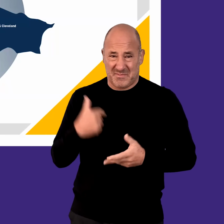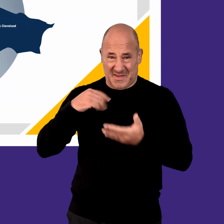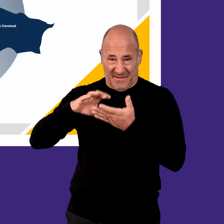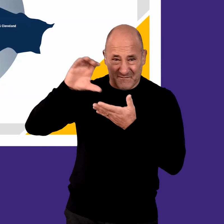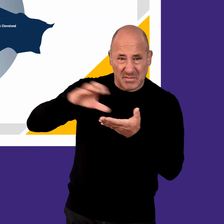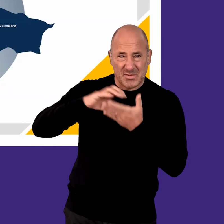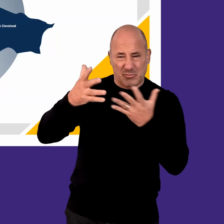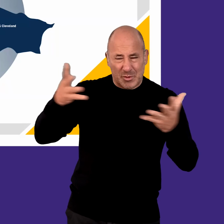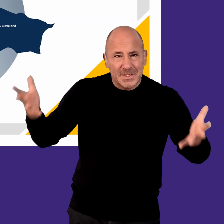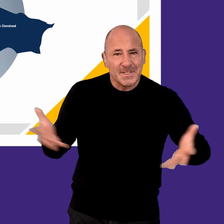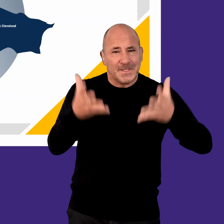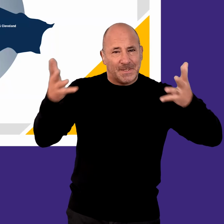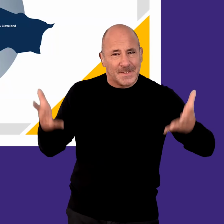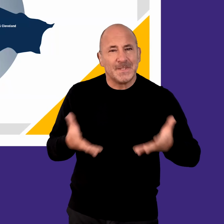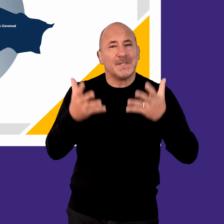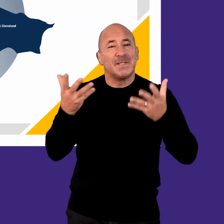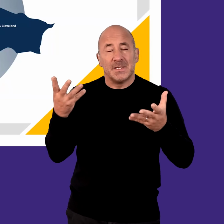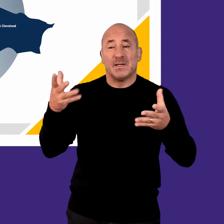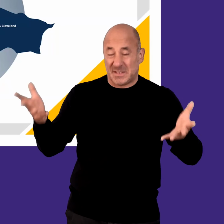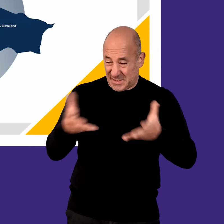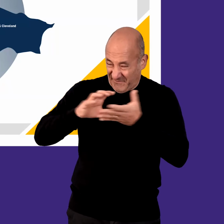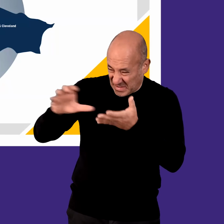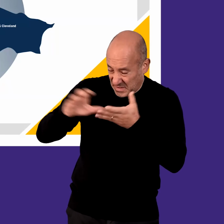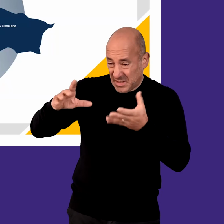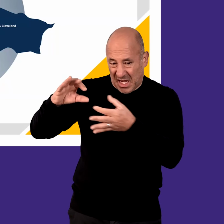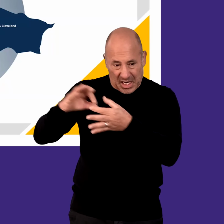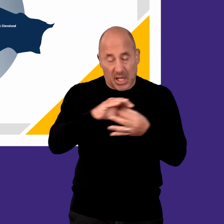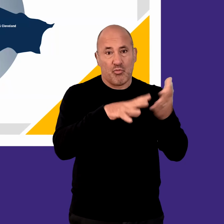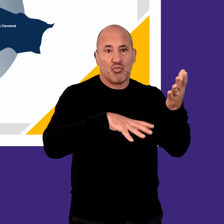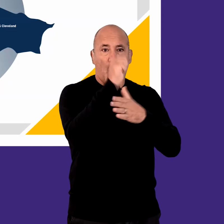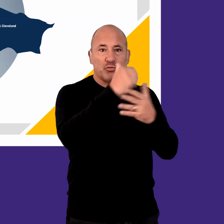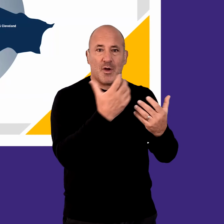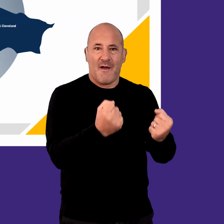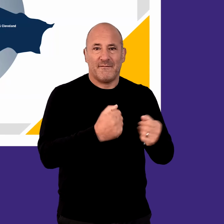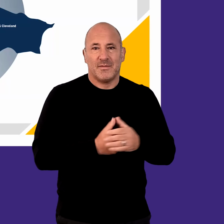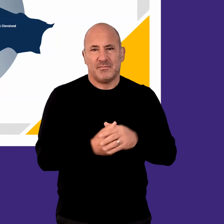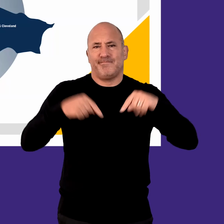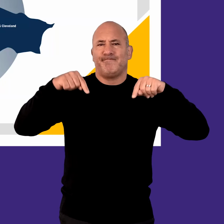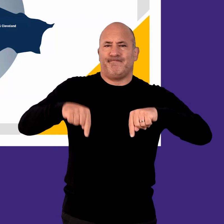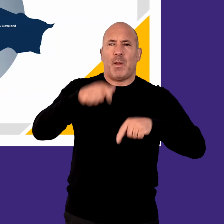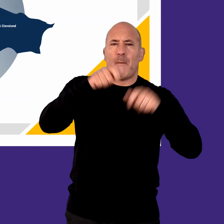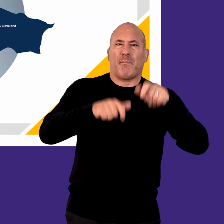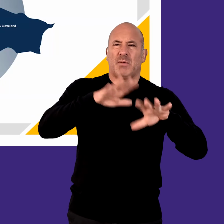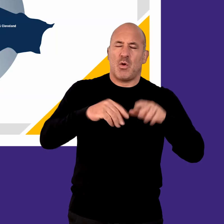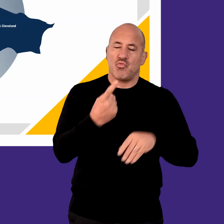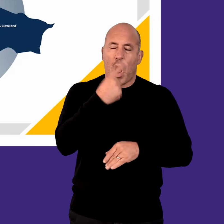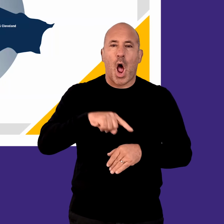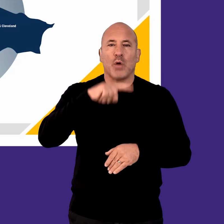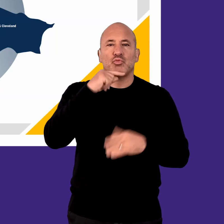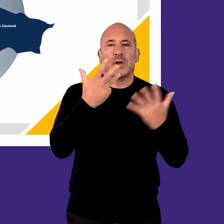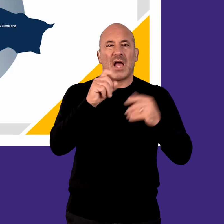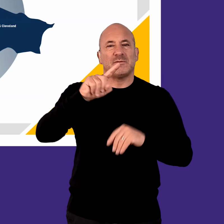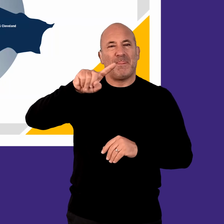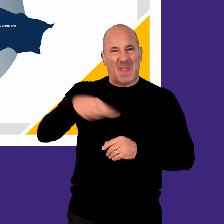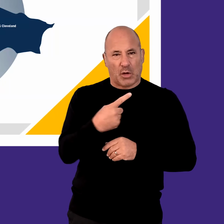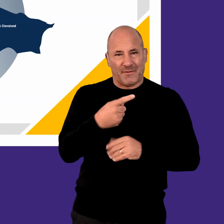seeing considerable investment in regeneration, some of which has flowed into culture. Stockton's population is